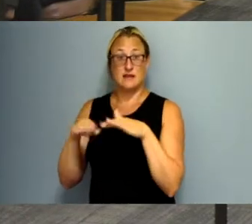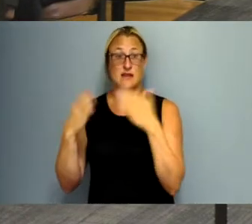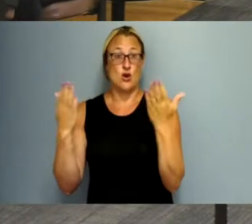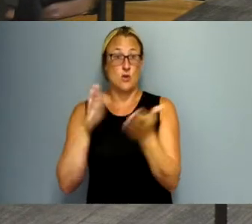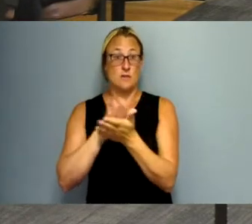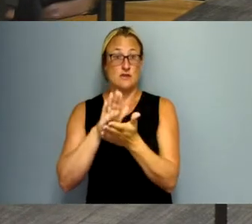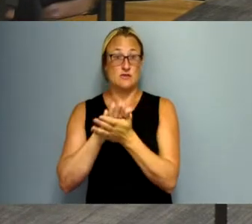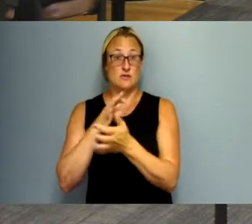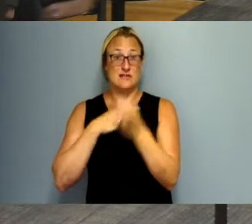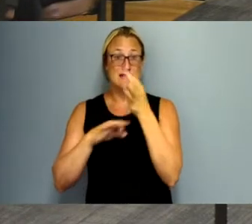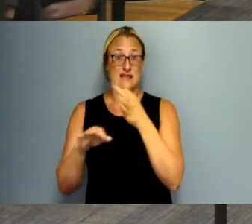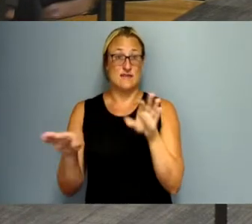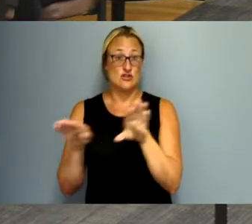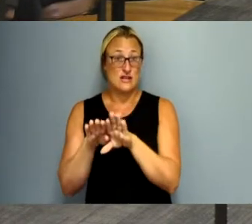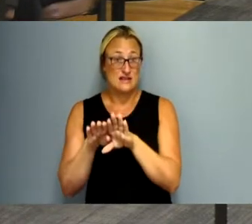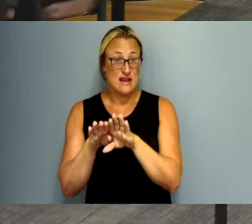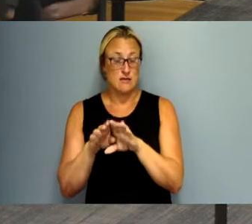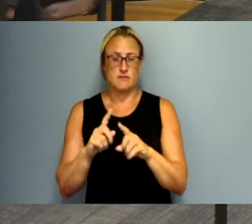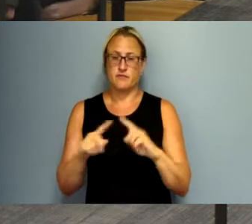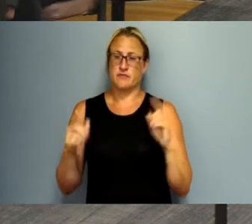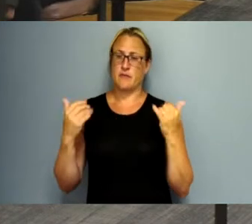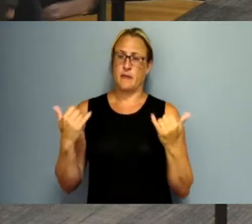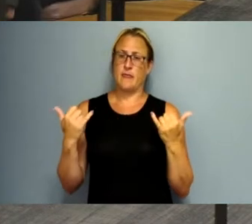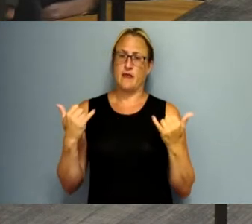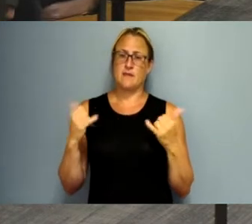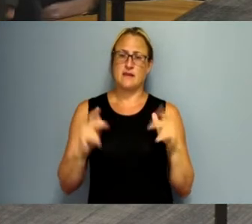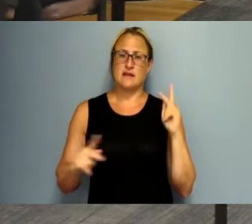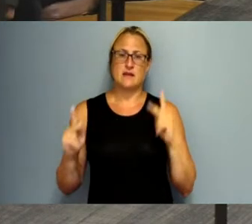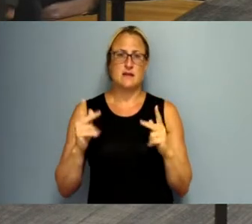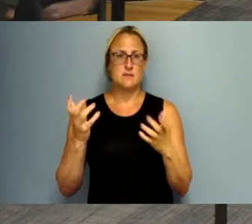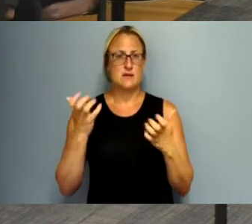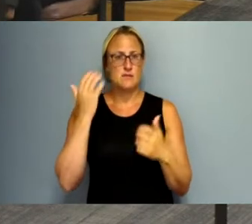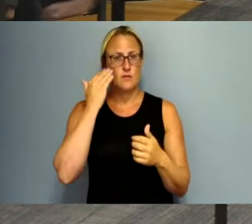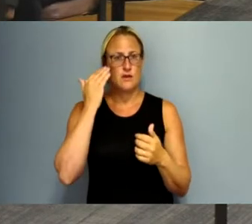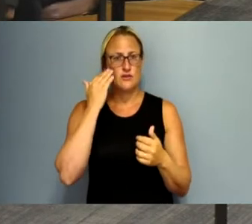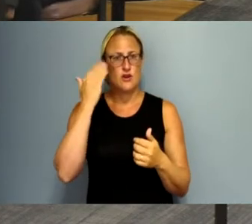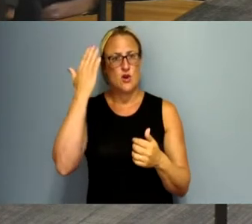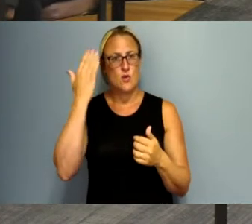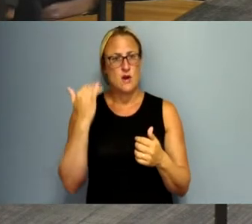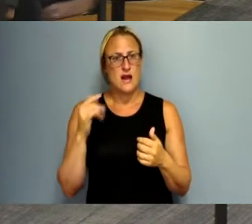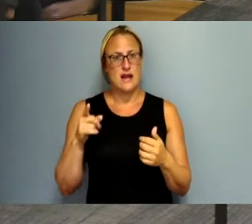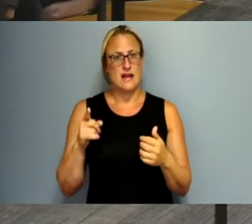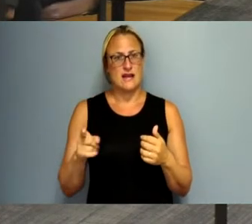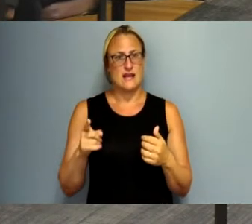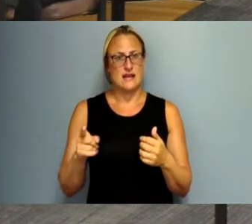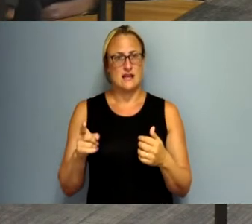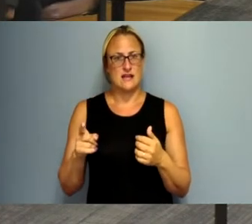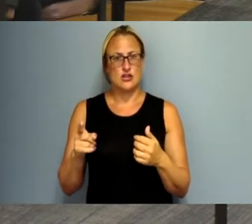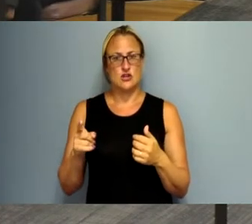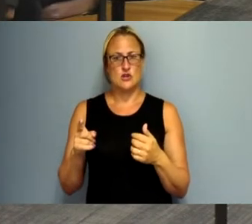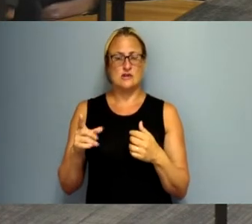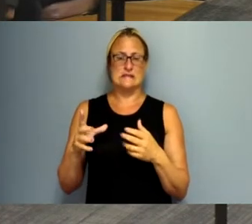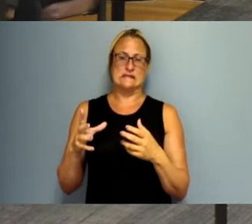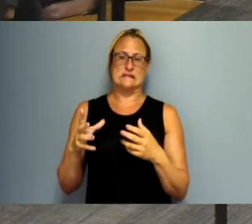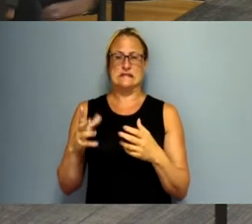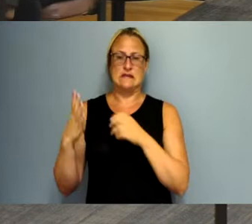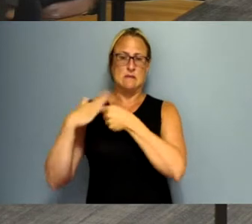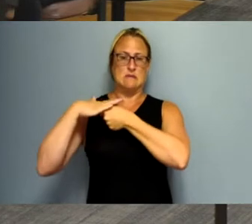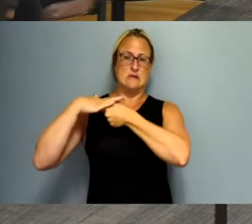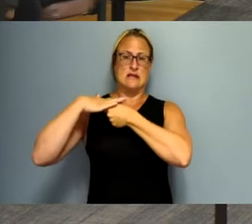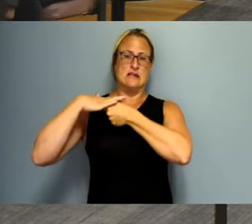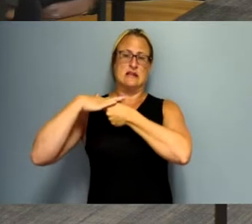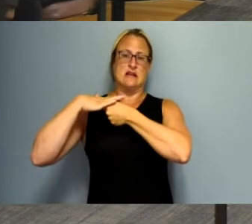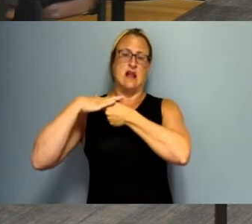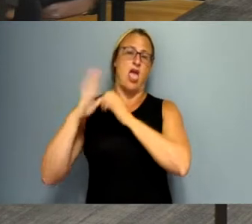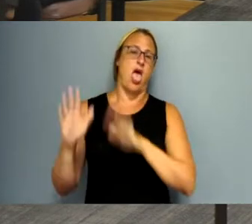everything. But now people want to know why you buckled down to the pressures and now went